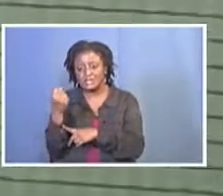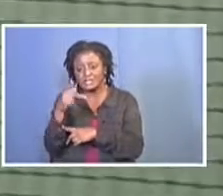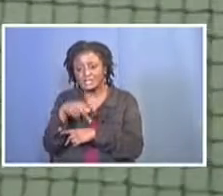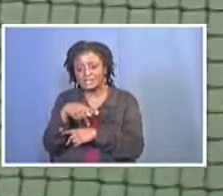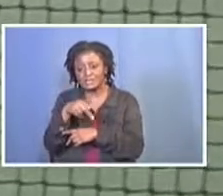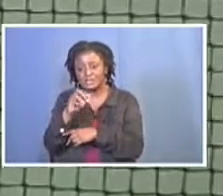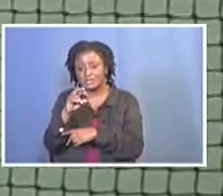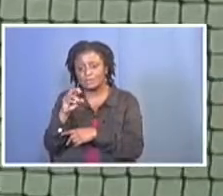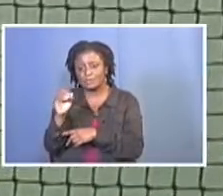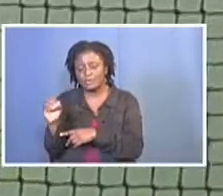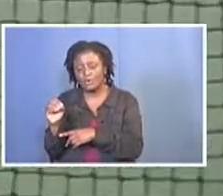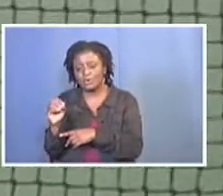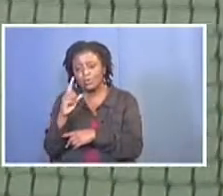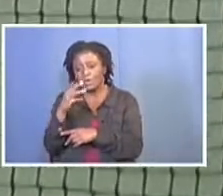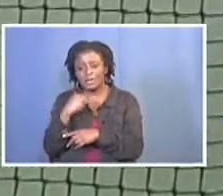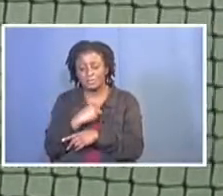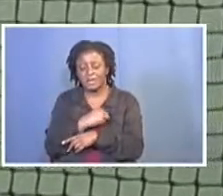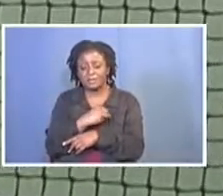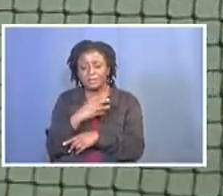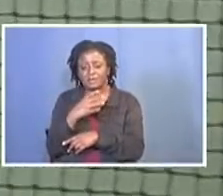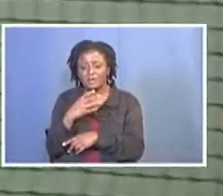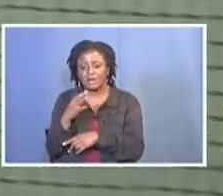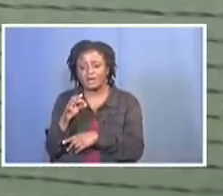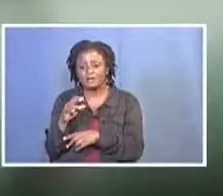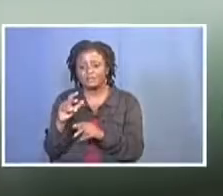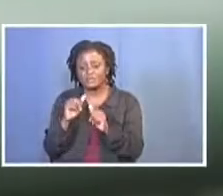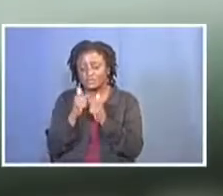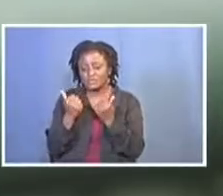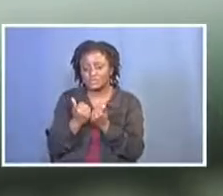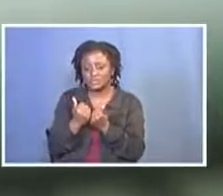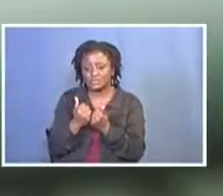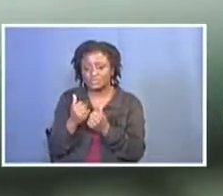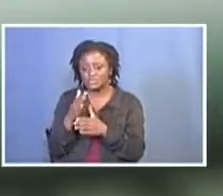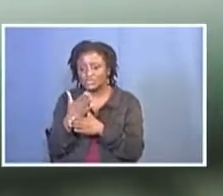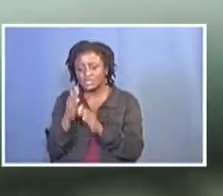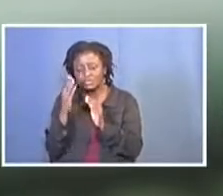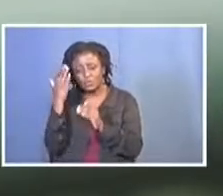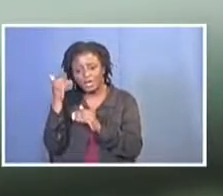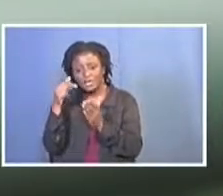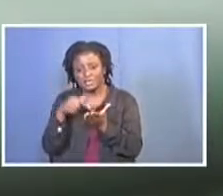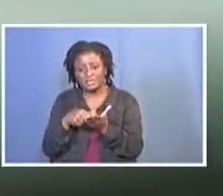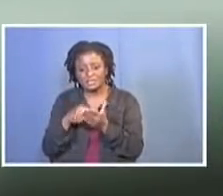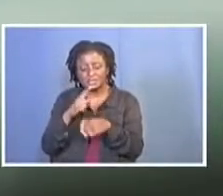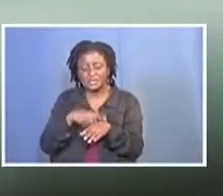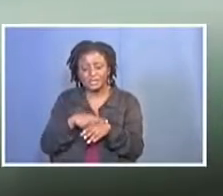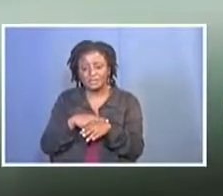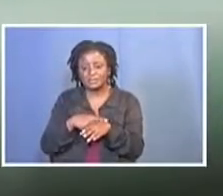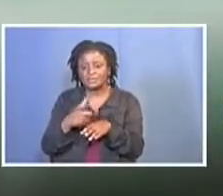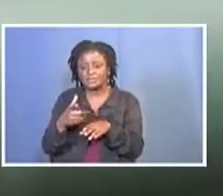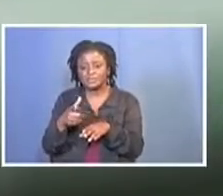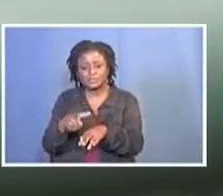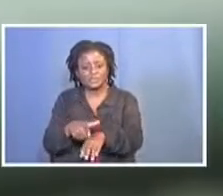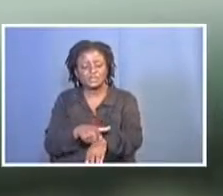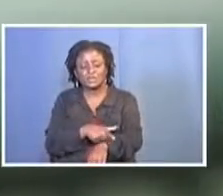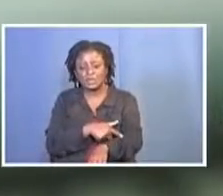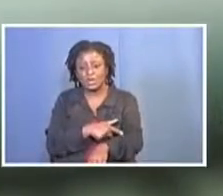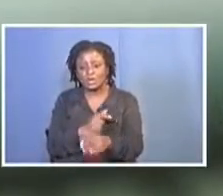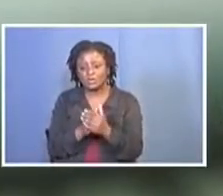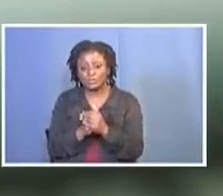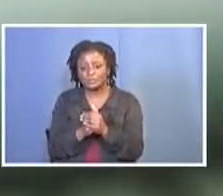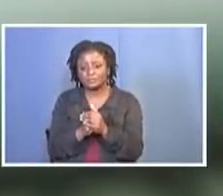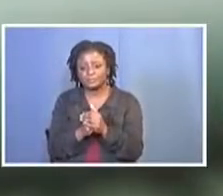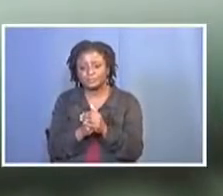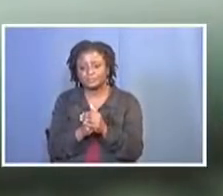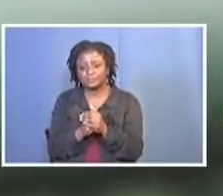Tennis Association shares with us why this drought has been so long. Crystal Darling has that report. As an